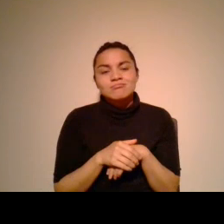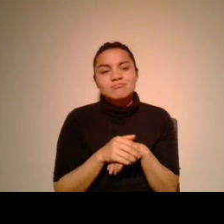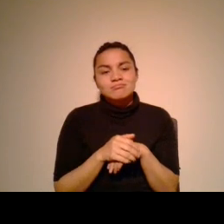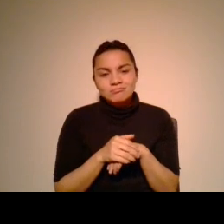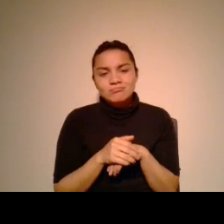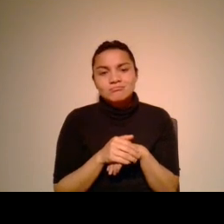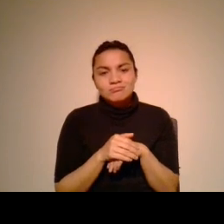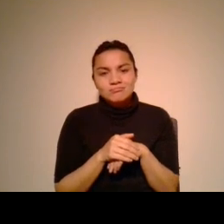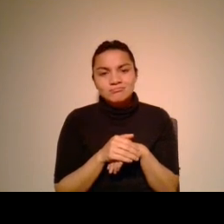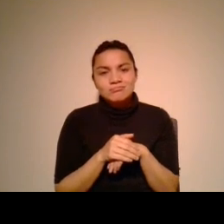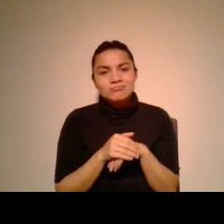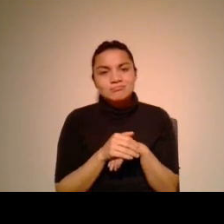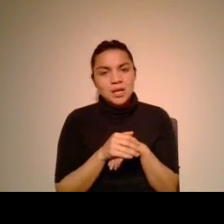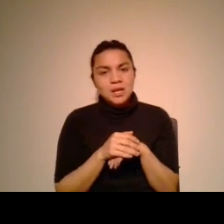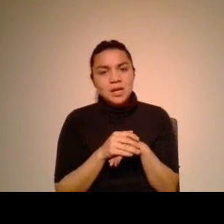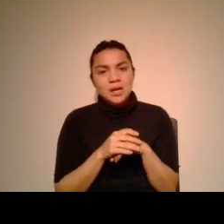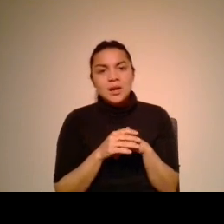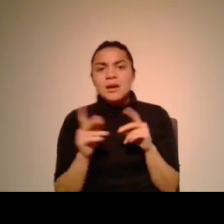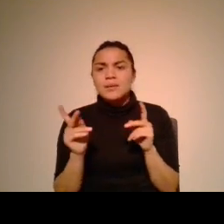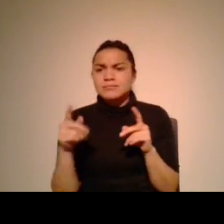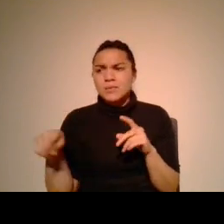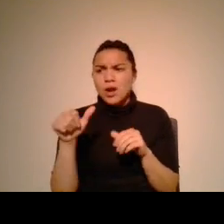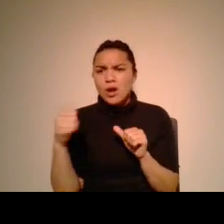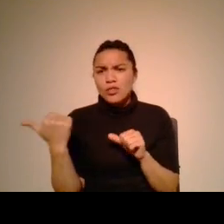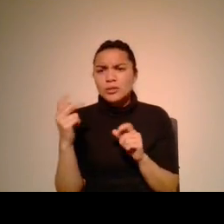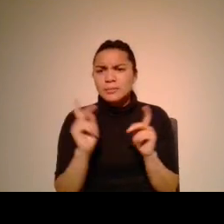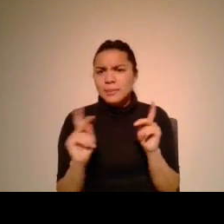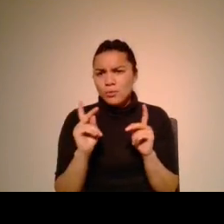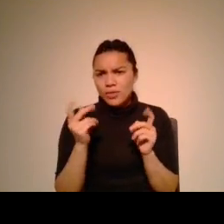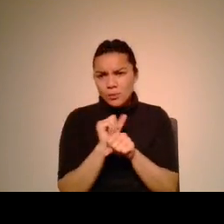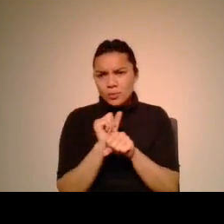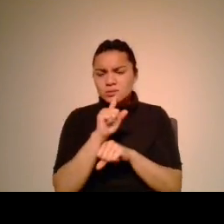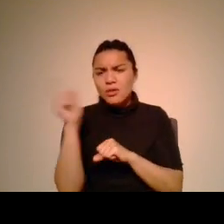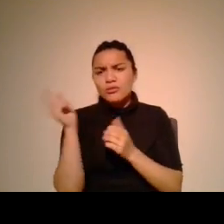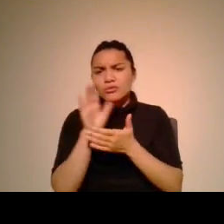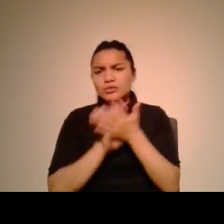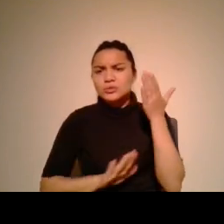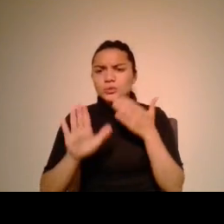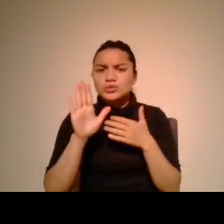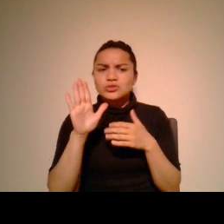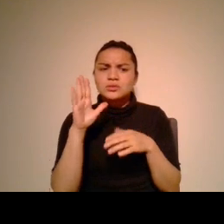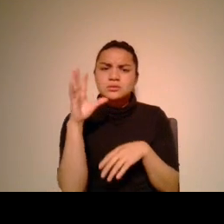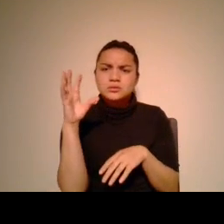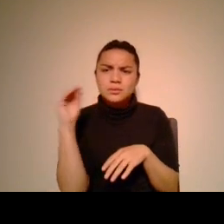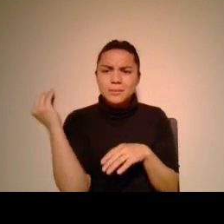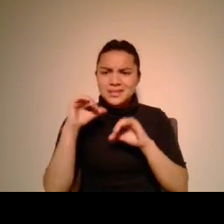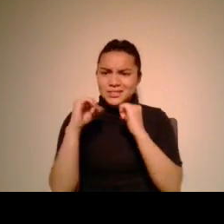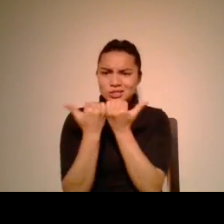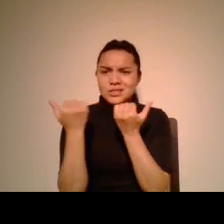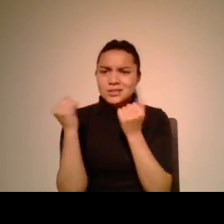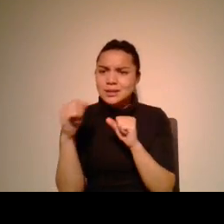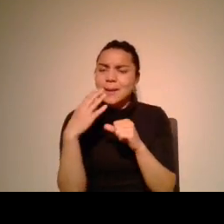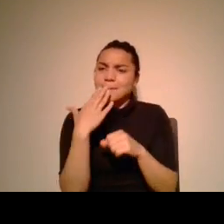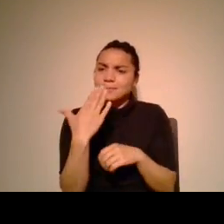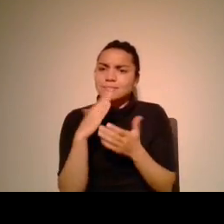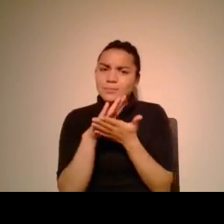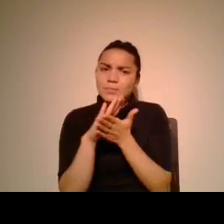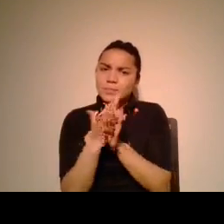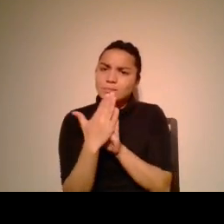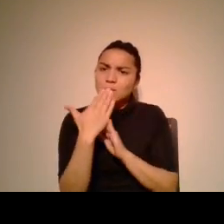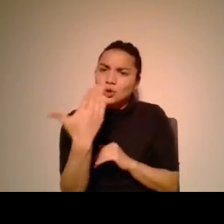people who are at other institutions can still be a meaningful source of support and mentorship for you. So that would be